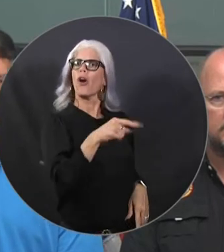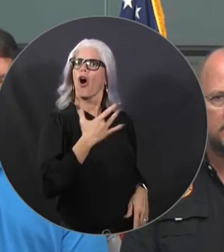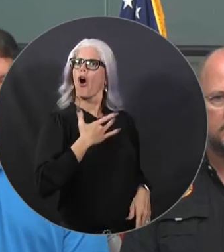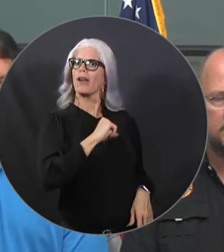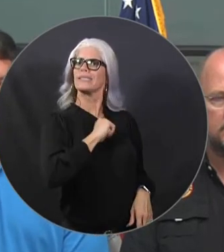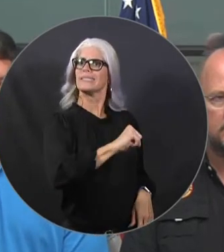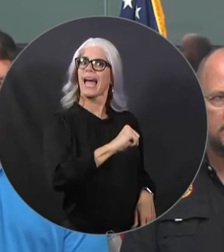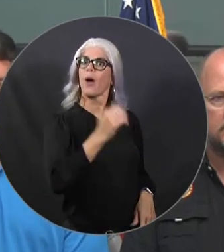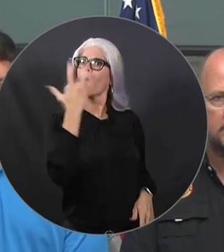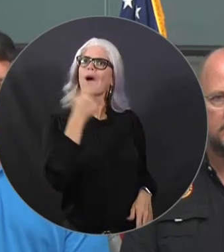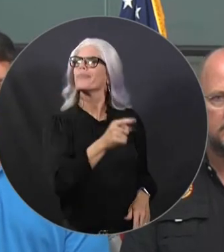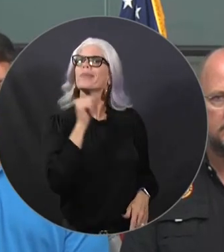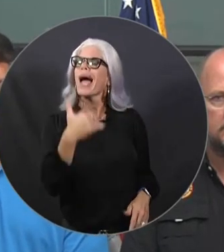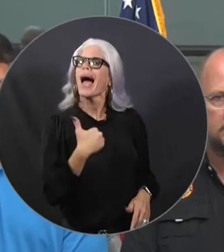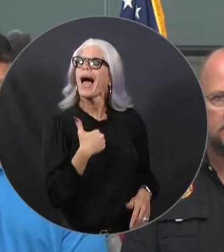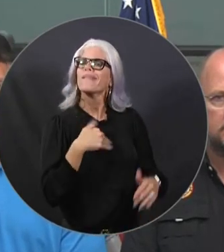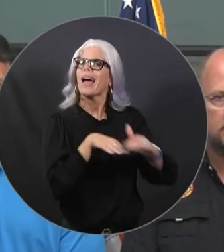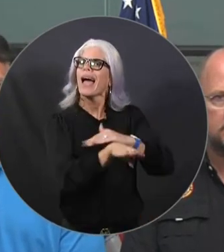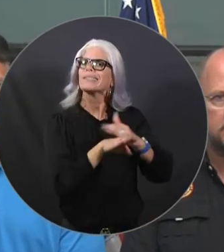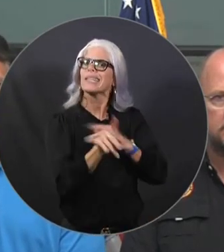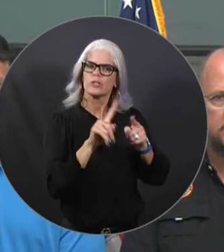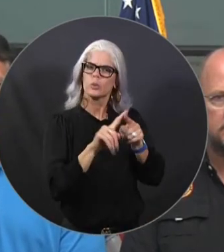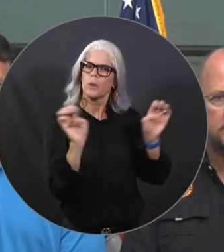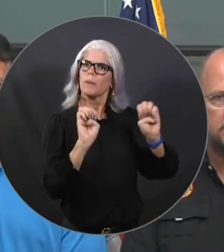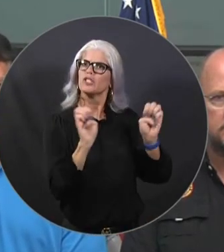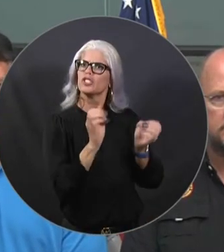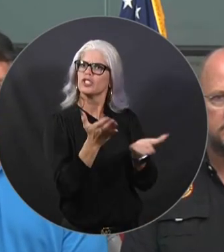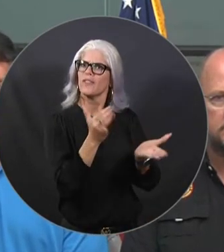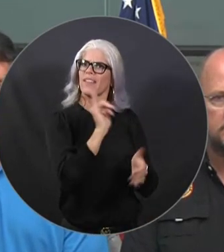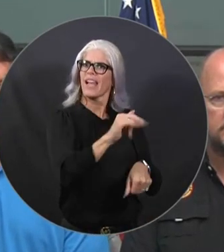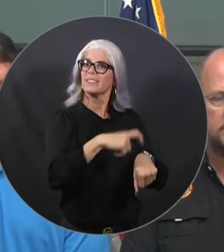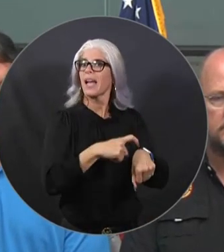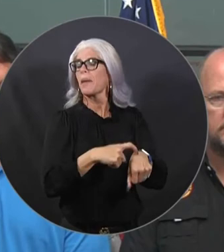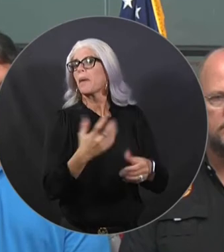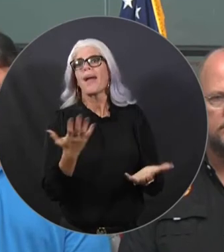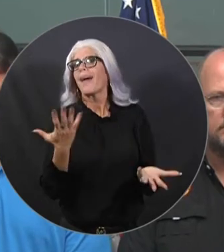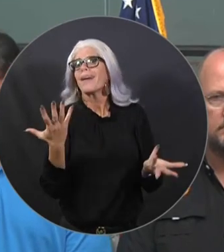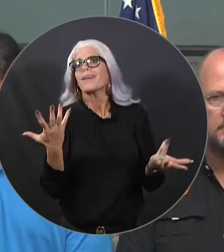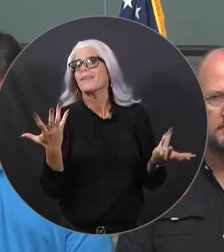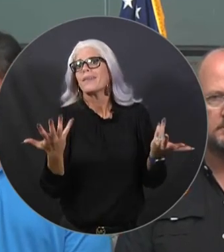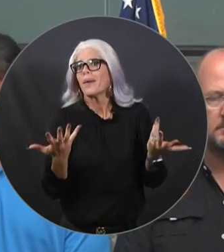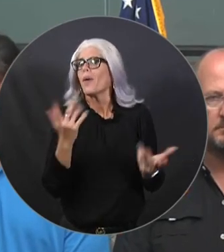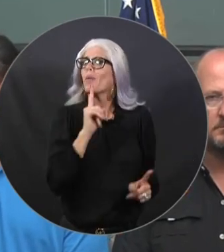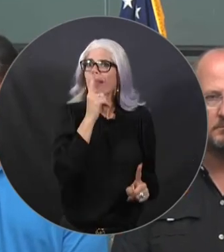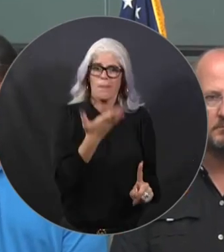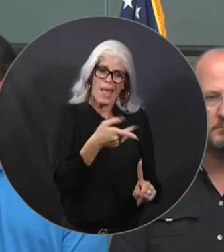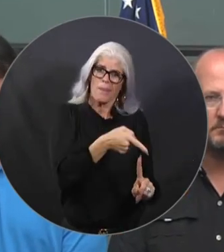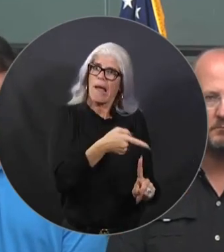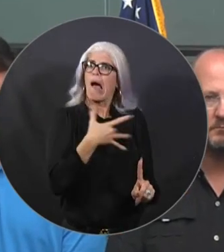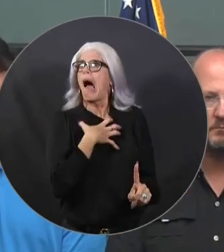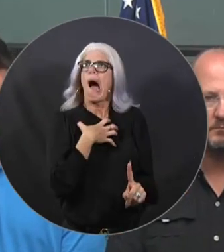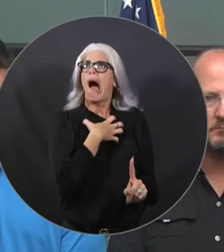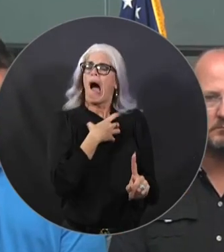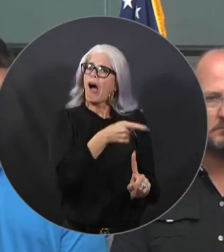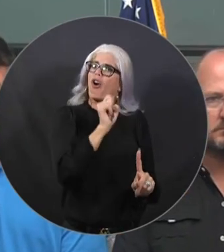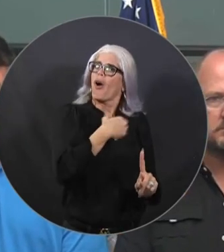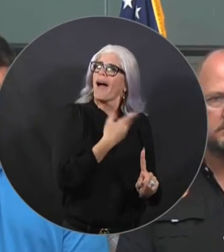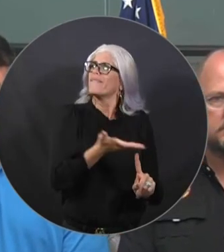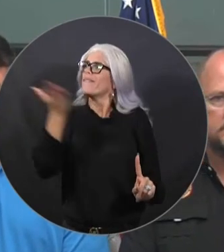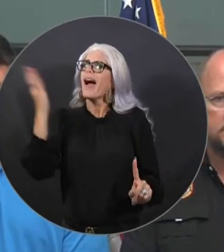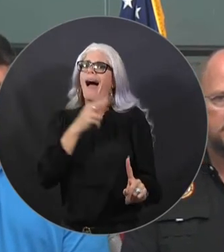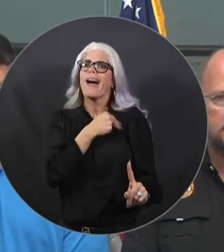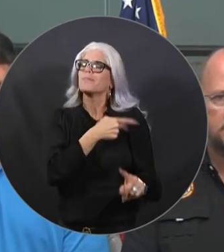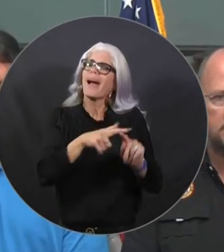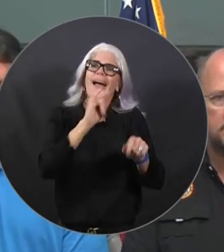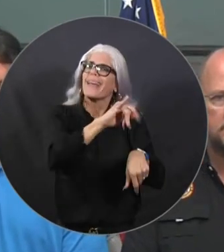certain period of time. And so that could have been somebody, you know, that would have gone to the hospital. So there's a lot of those things. They're working through it, and we'll see.